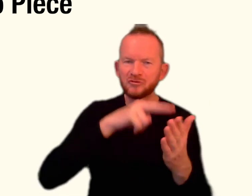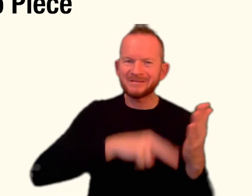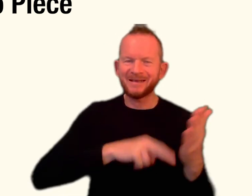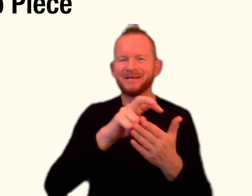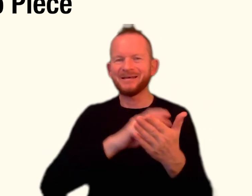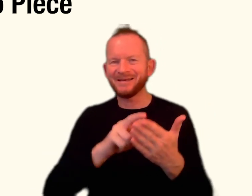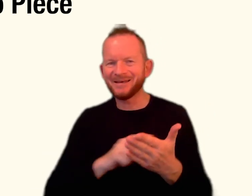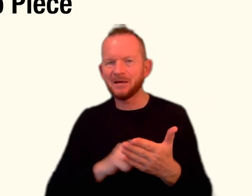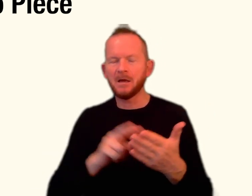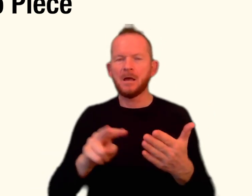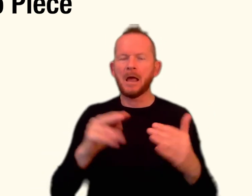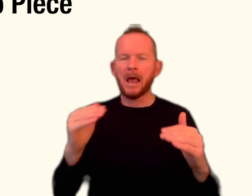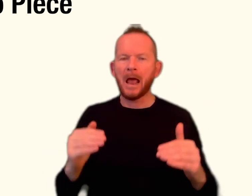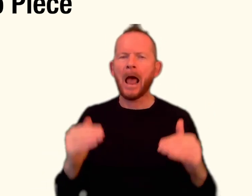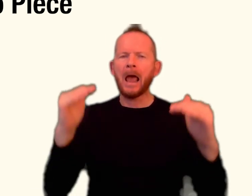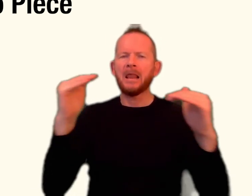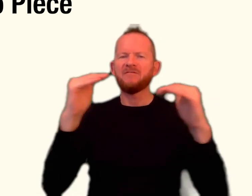high levels of stress,